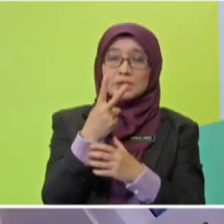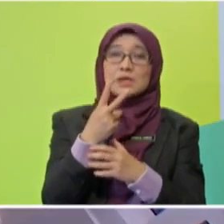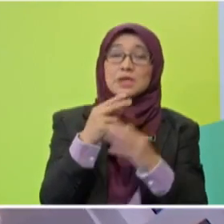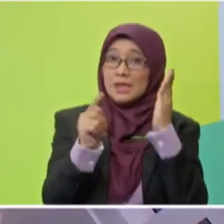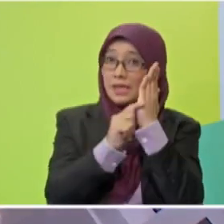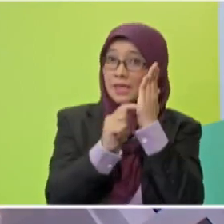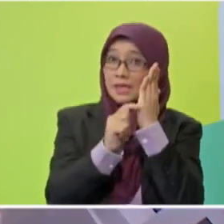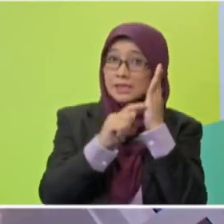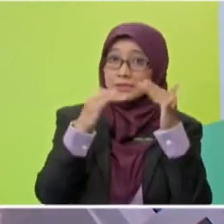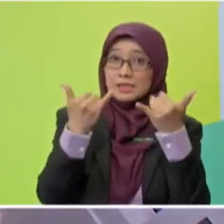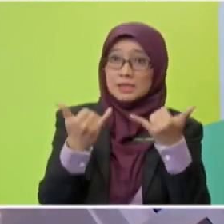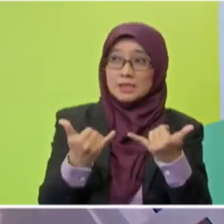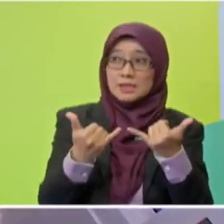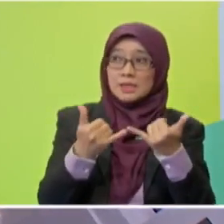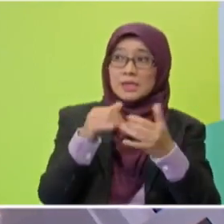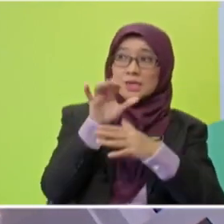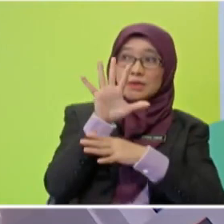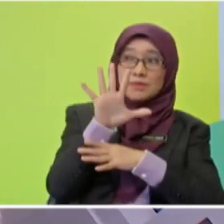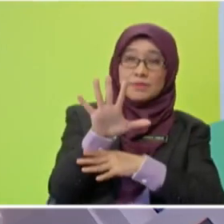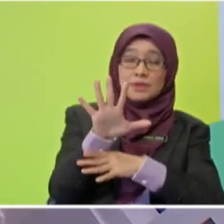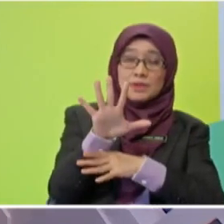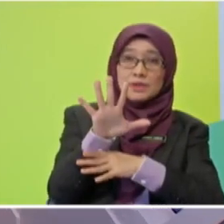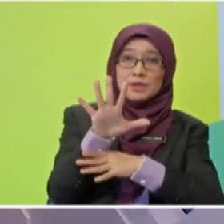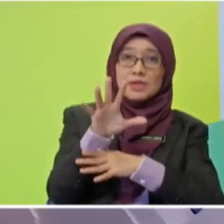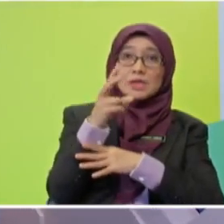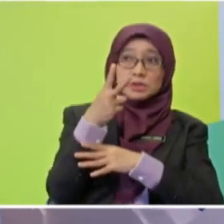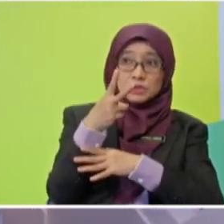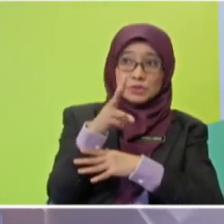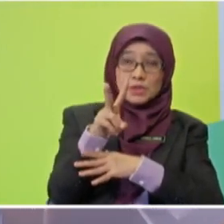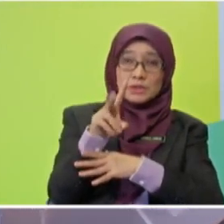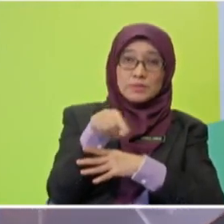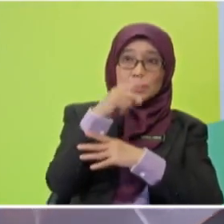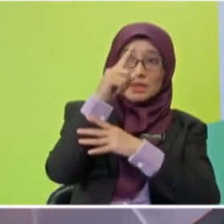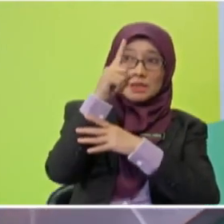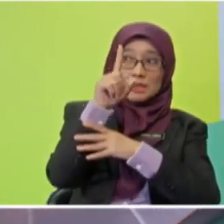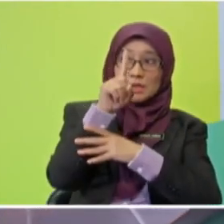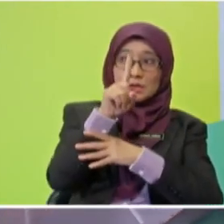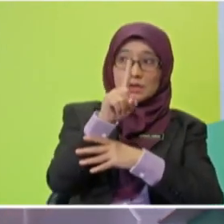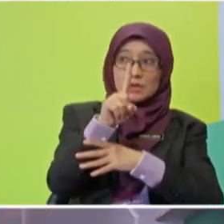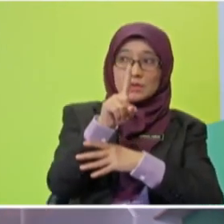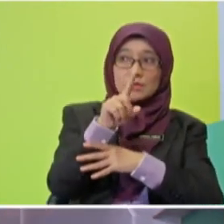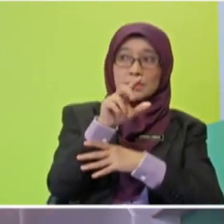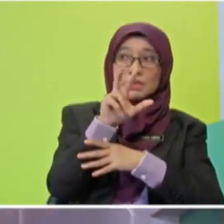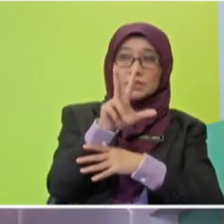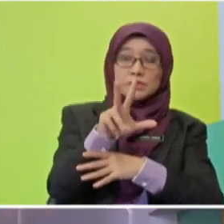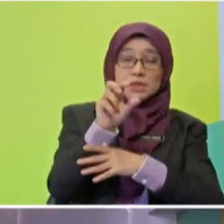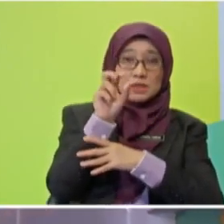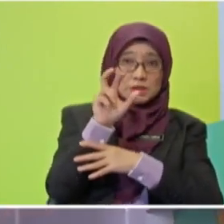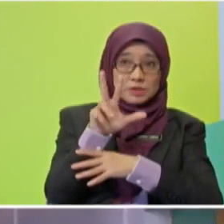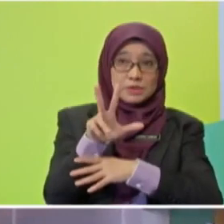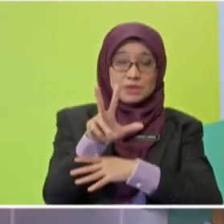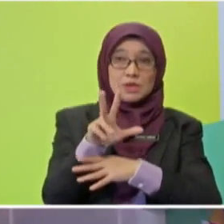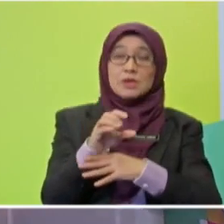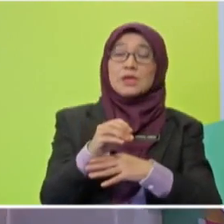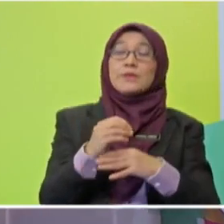have 5, 7 and 5 equals to 12. Bring up 1, 12, 13, 3 point and 3. Yes.